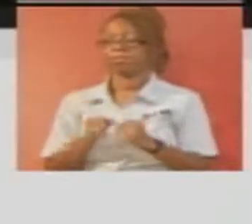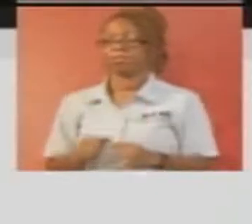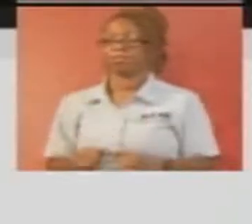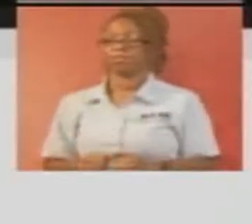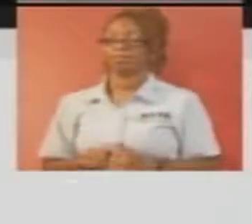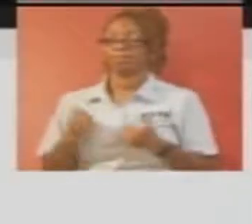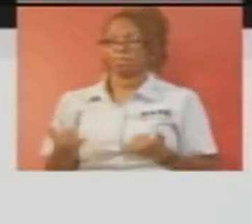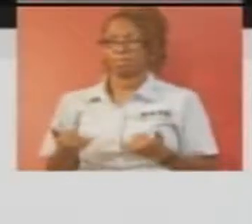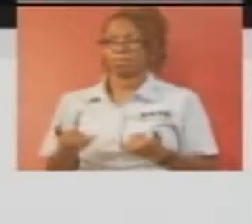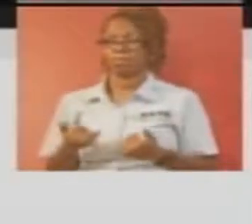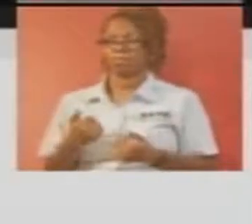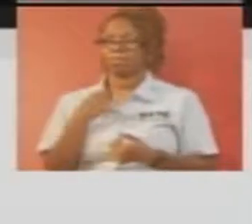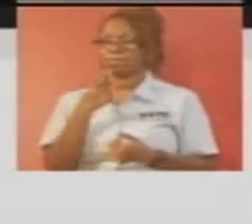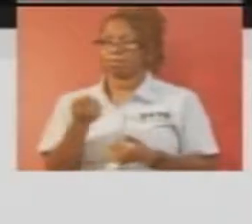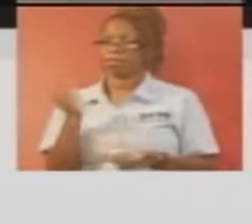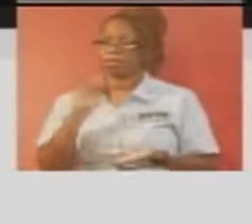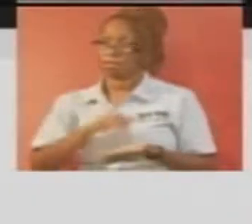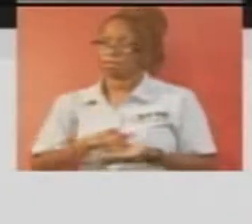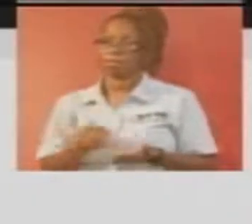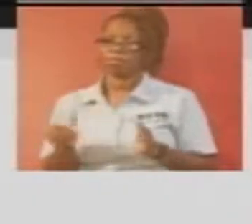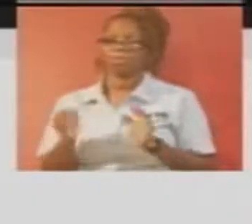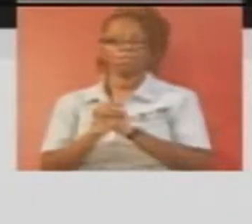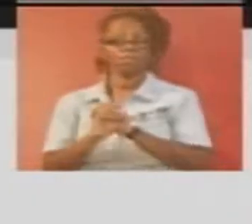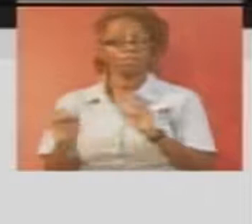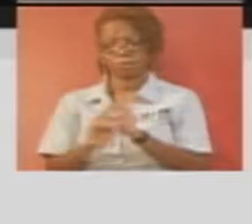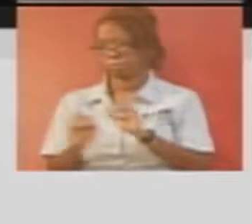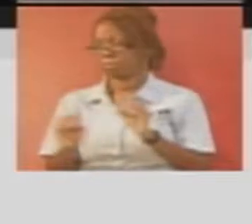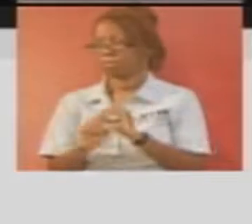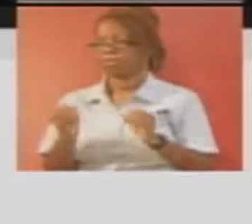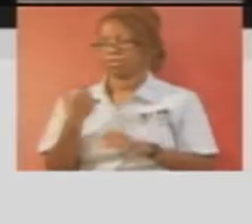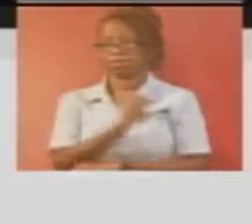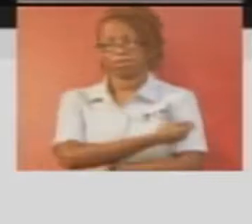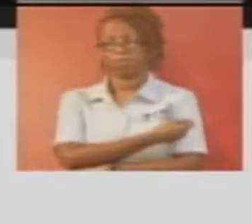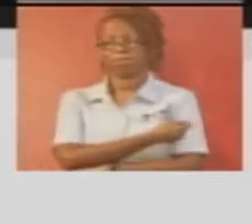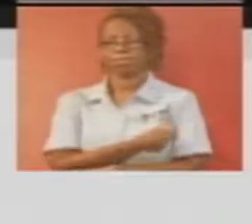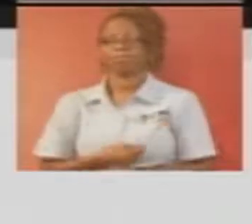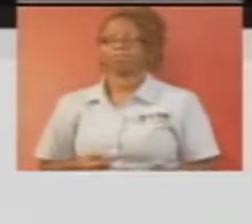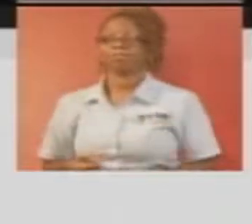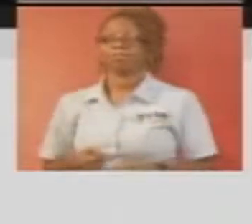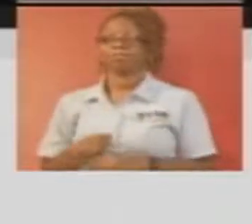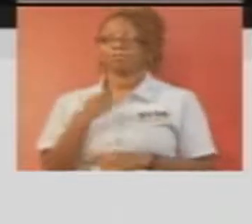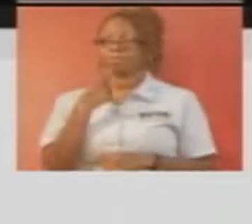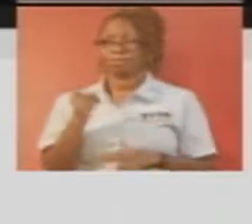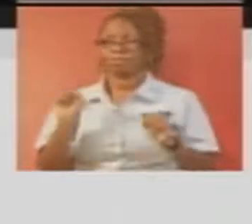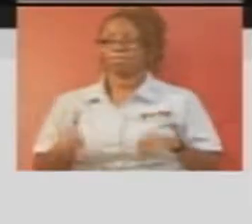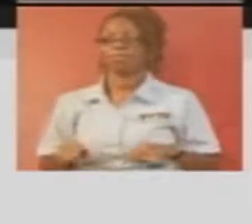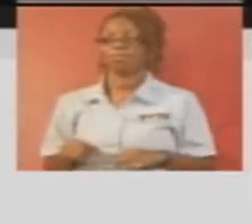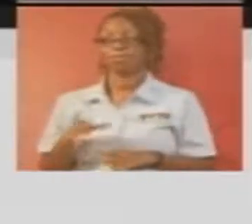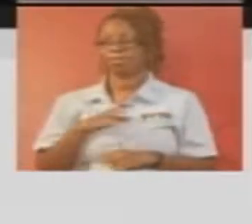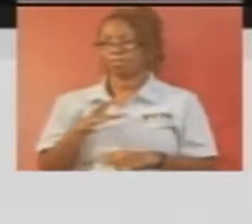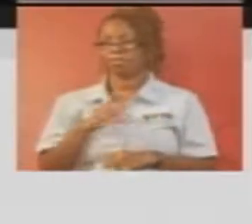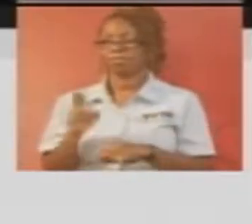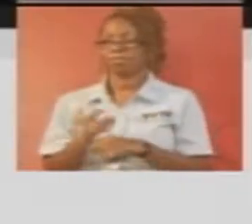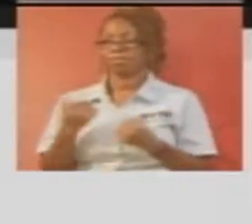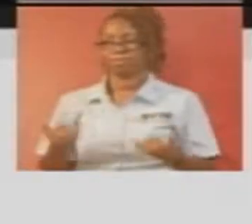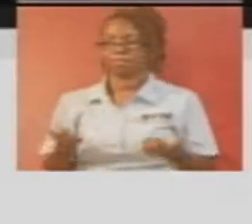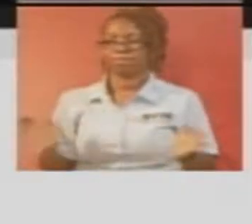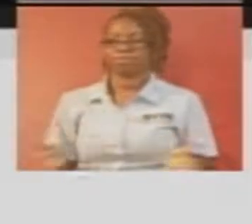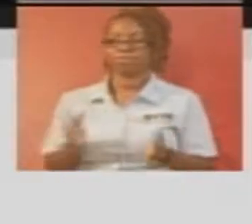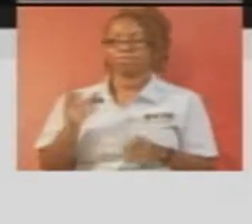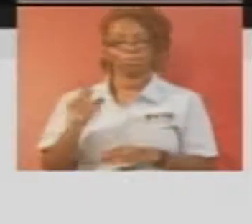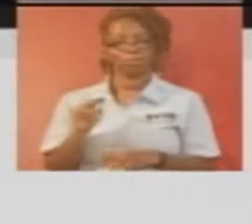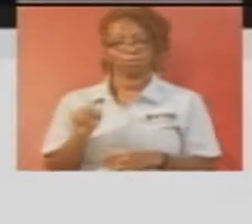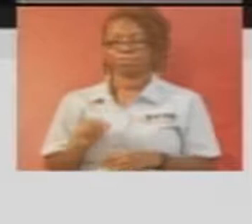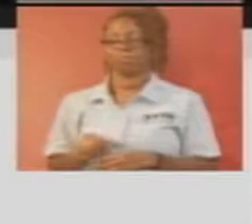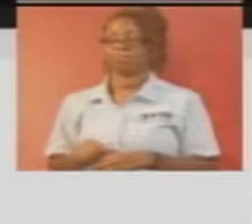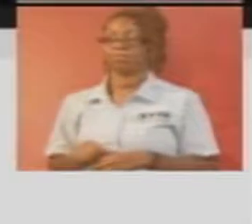for that to be completed to get the full data, but it's going to happen very soon, I expect. The results are so far immensely encouraging, since there have been no